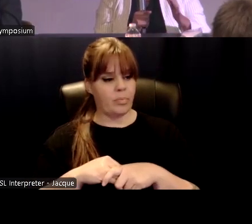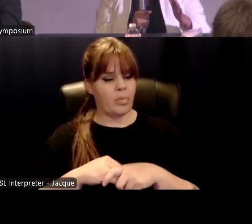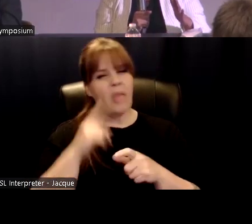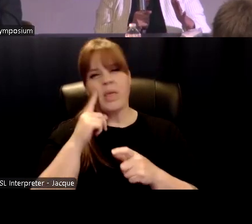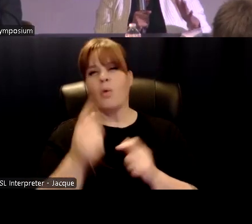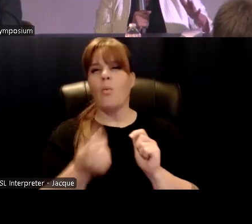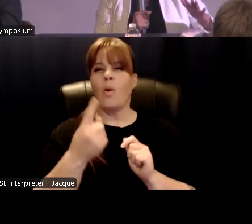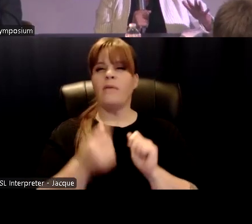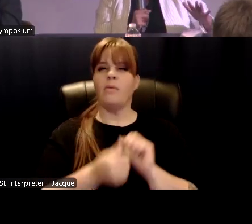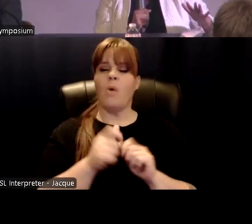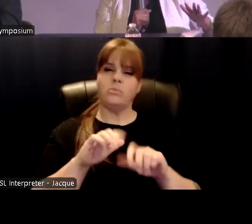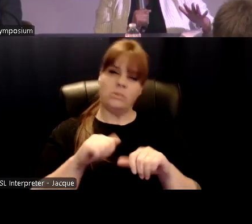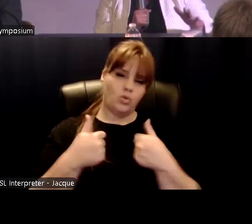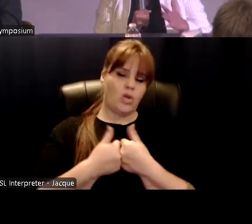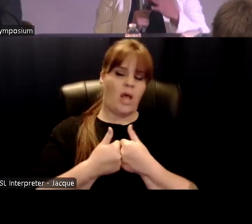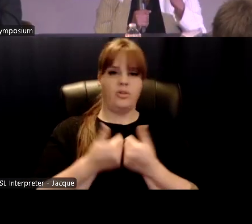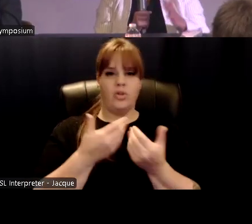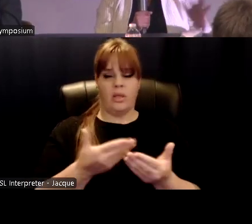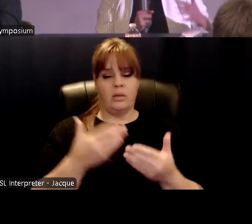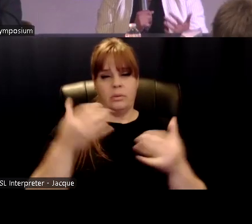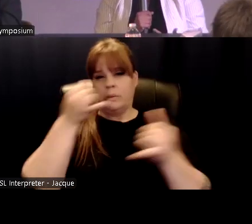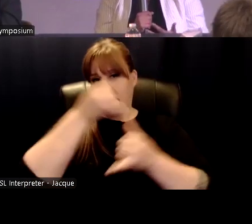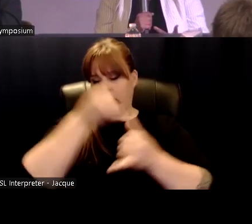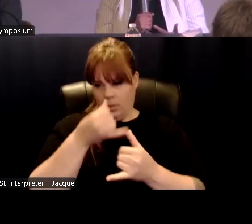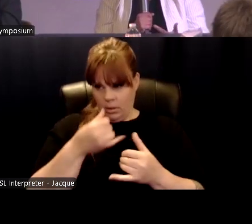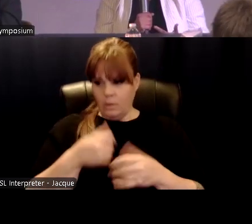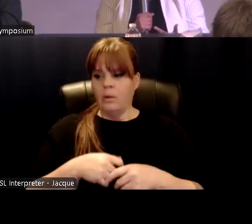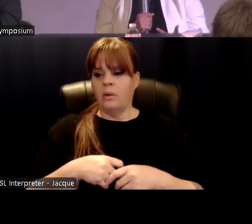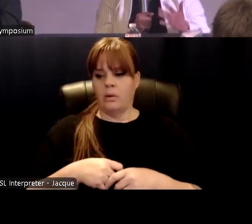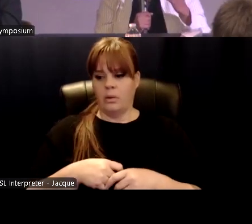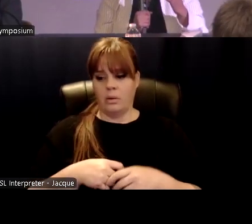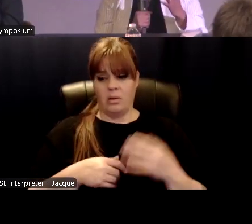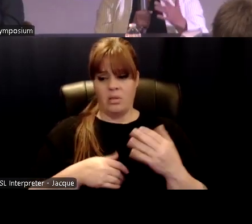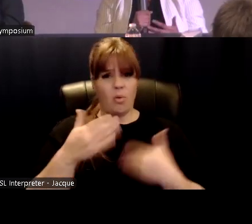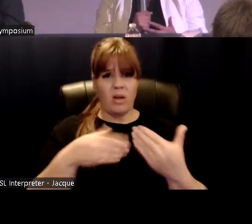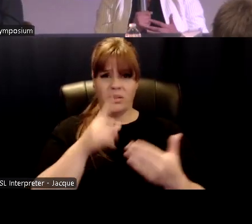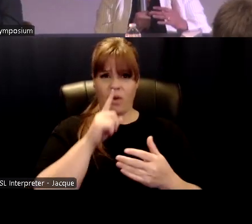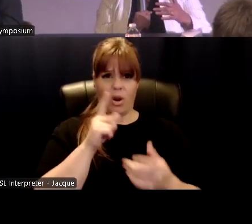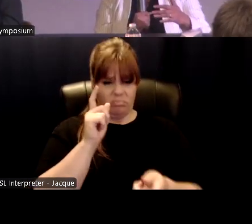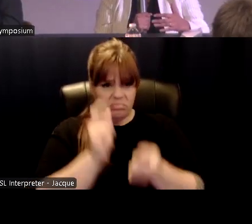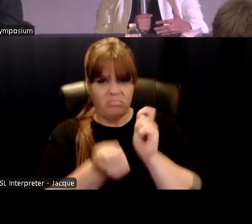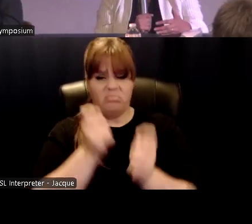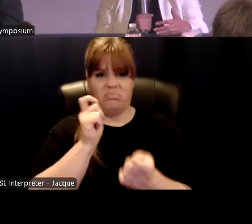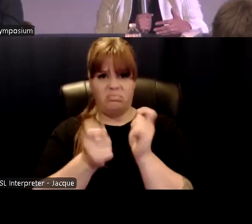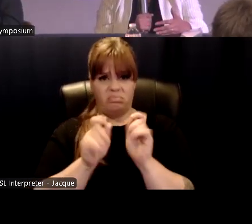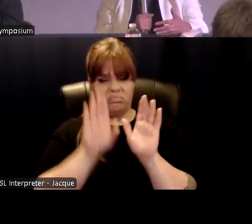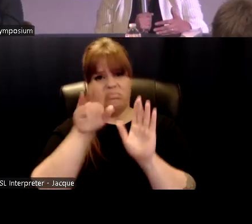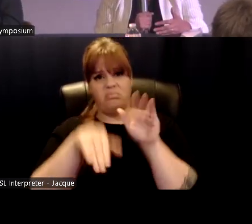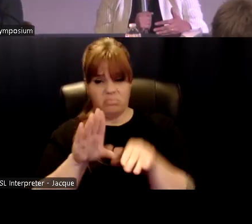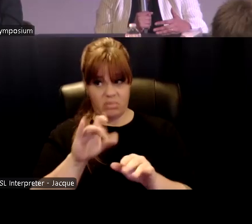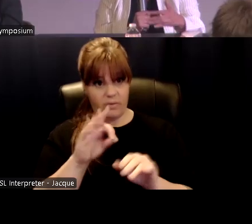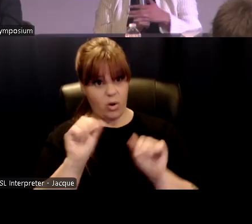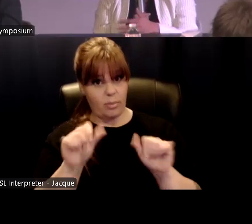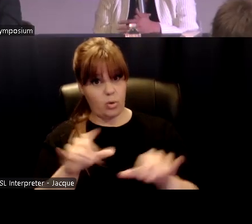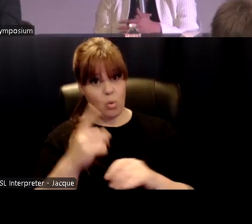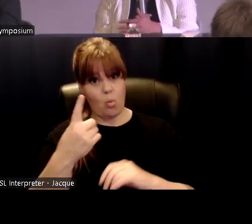that the process is very dynamic, right? So what you are able to do one week